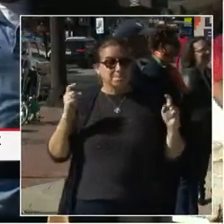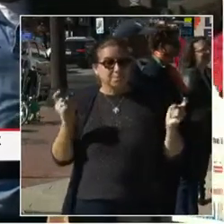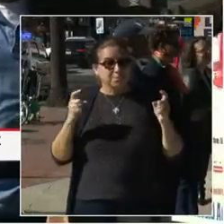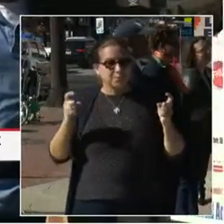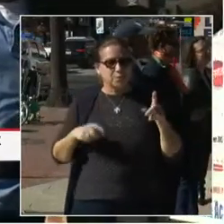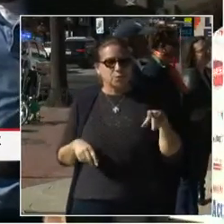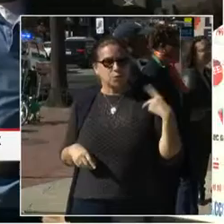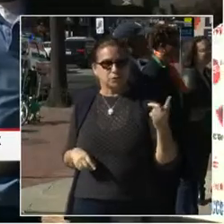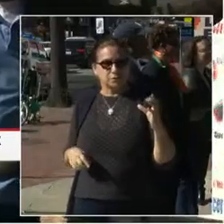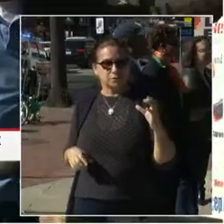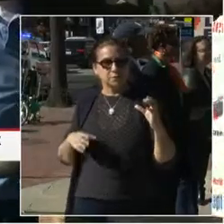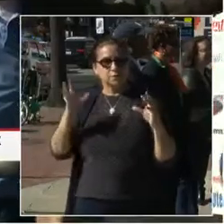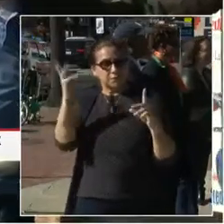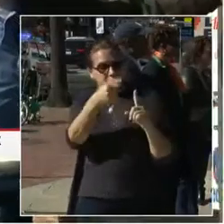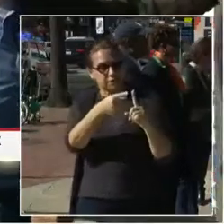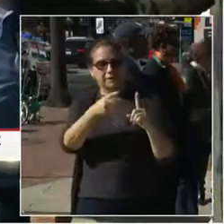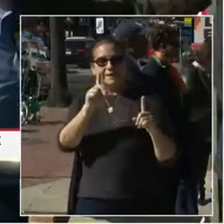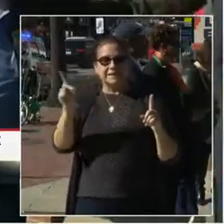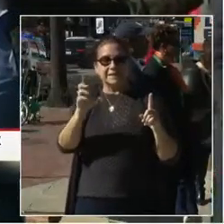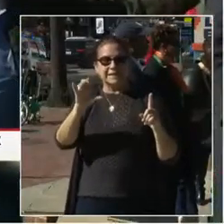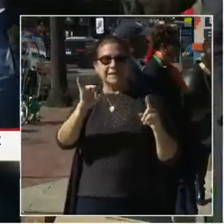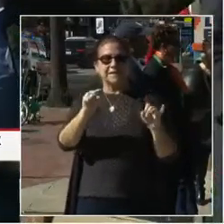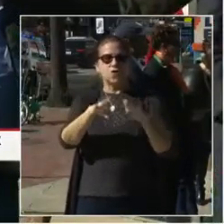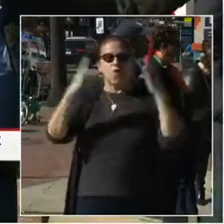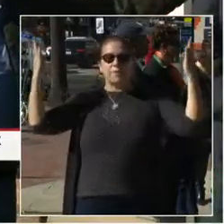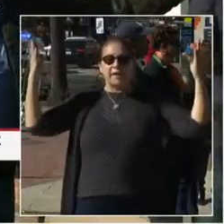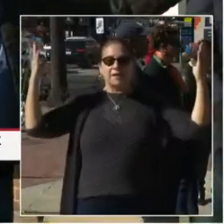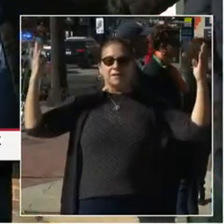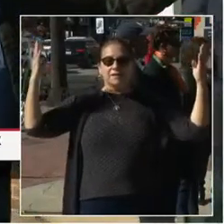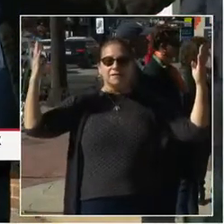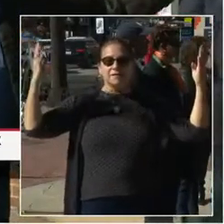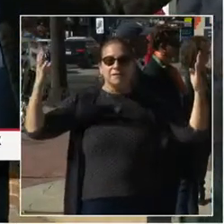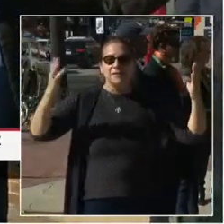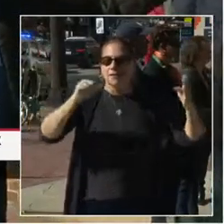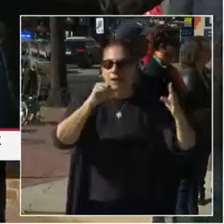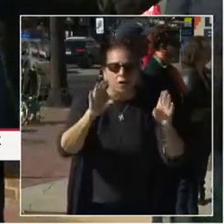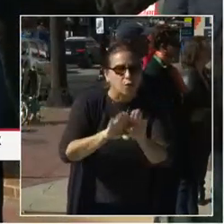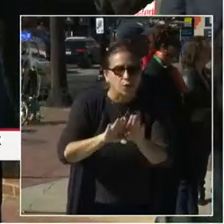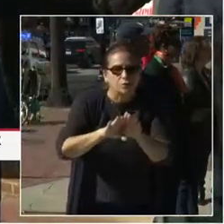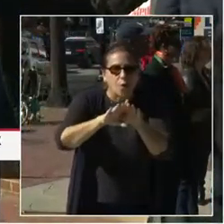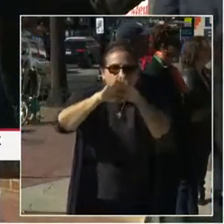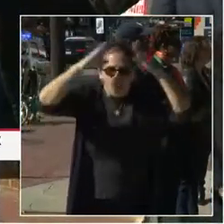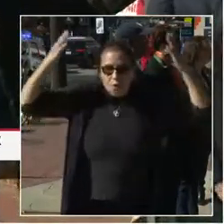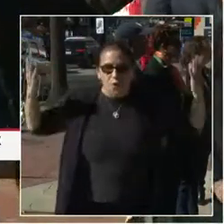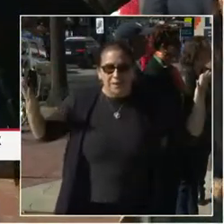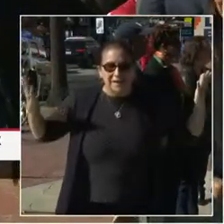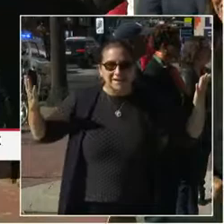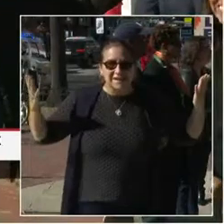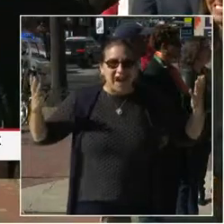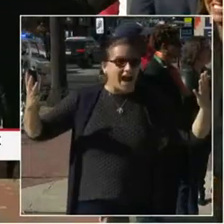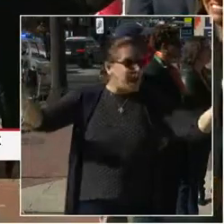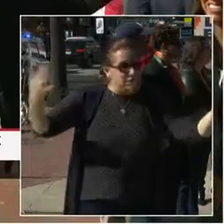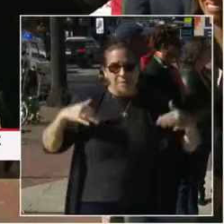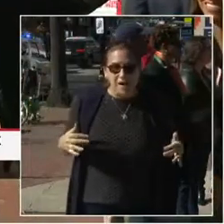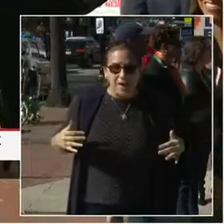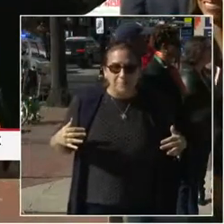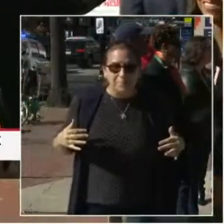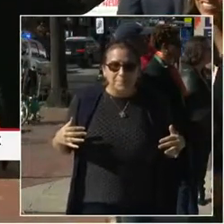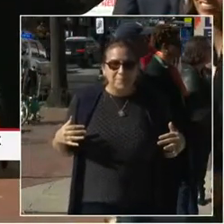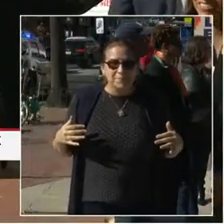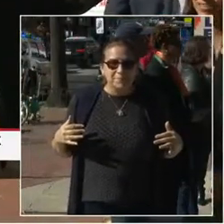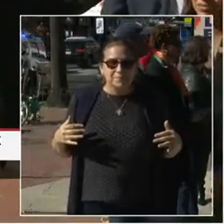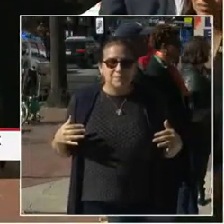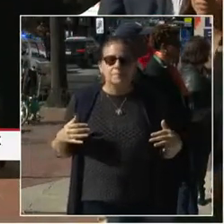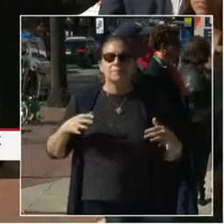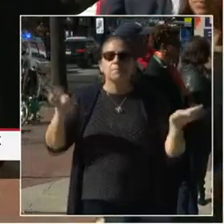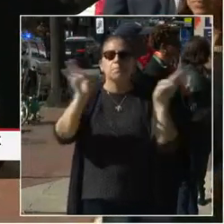because of a lot of sacrifice and because smart people in D.C. follow public health guidance. And we're lucky to be able